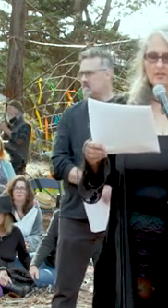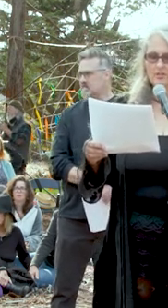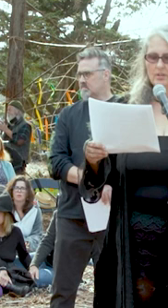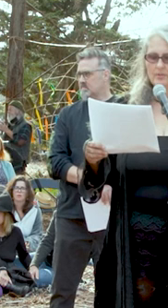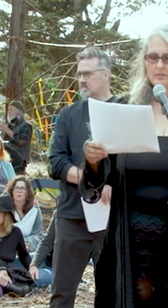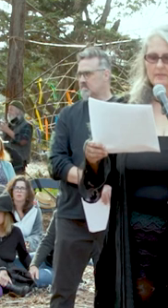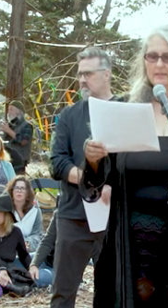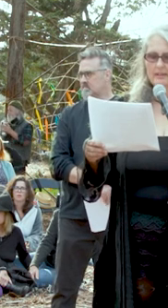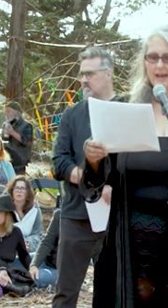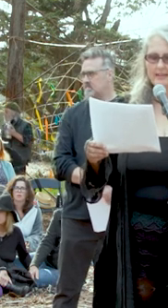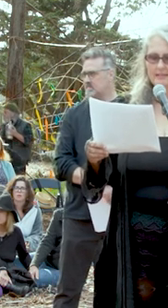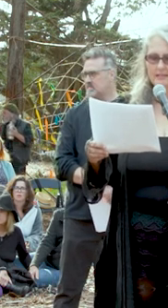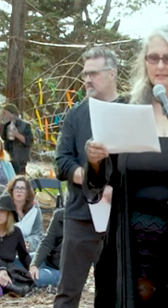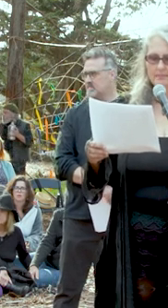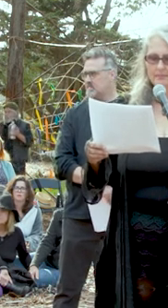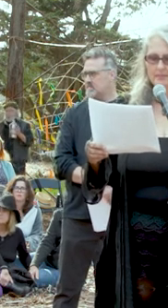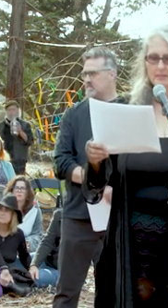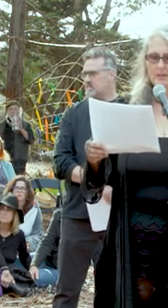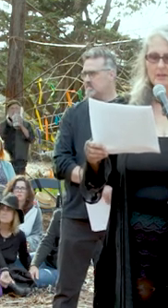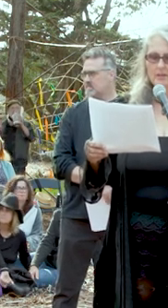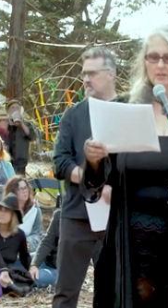John Joseph Cassidy.